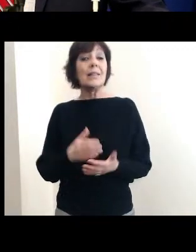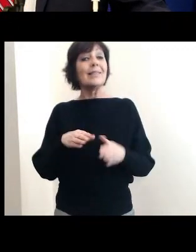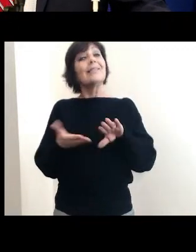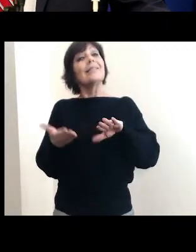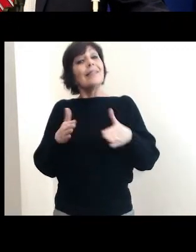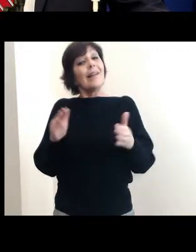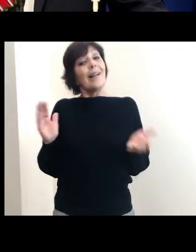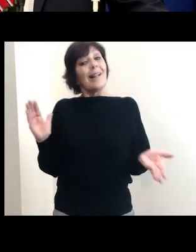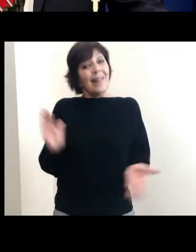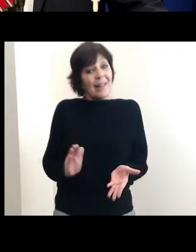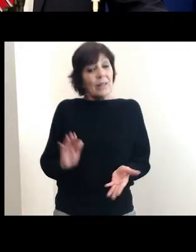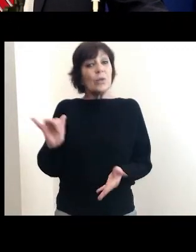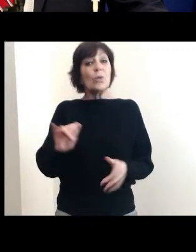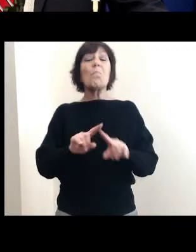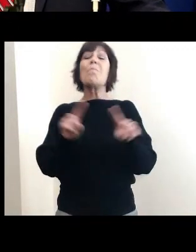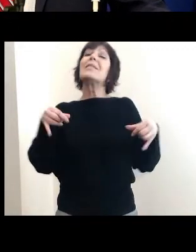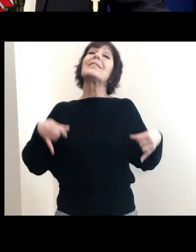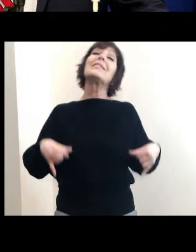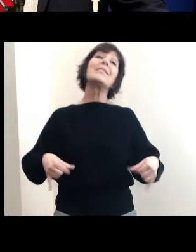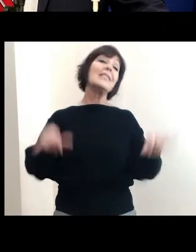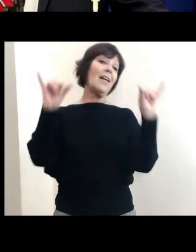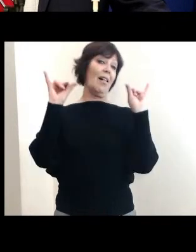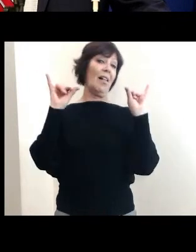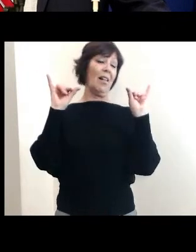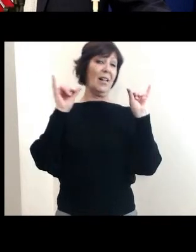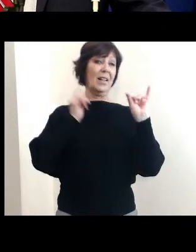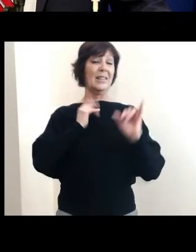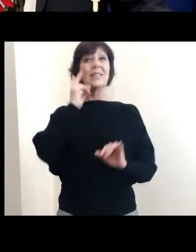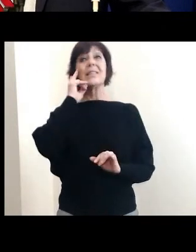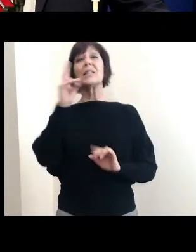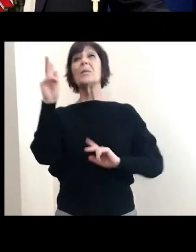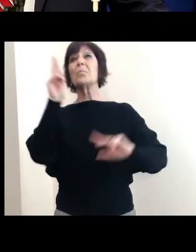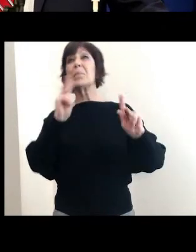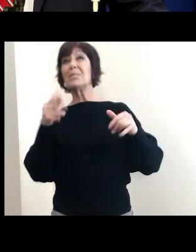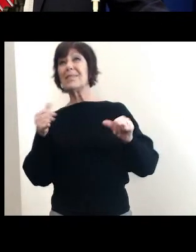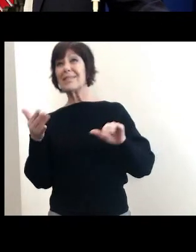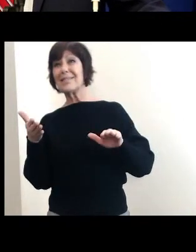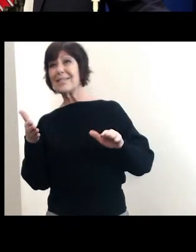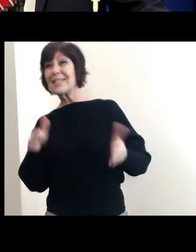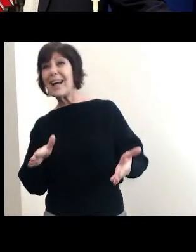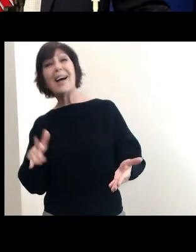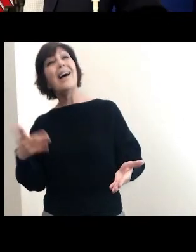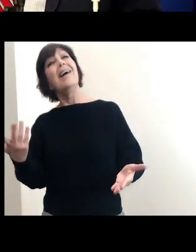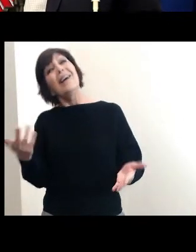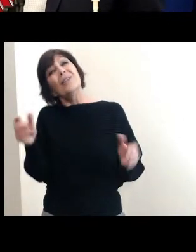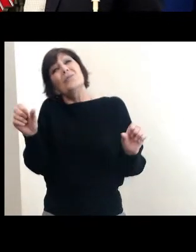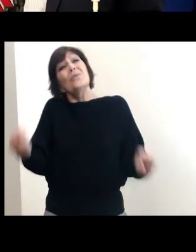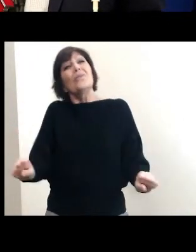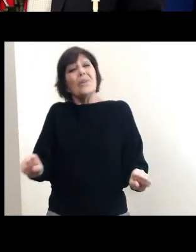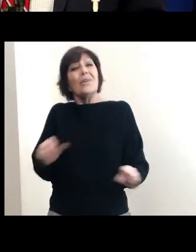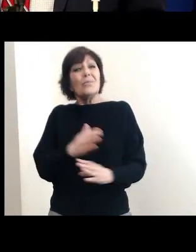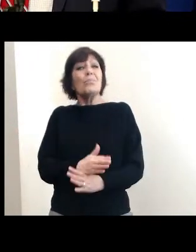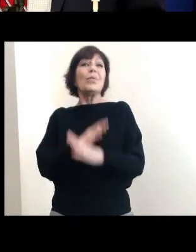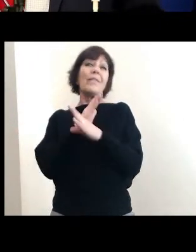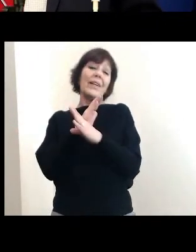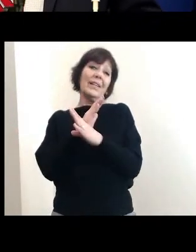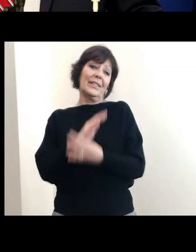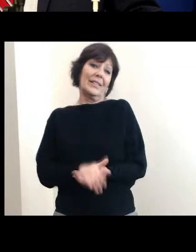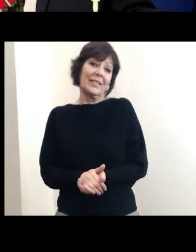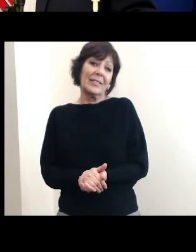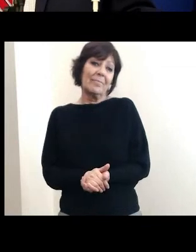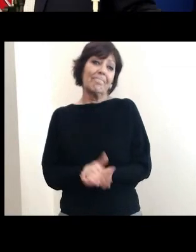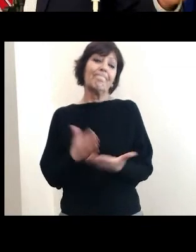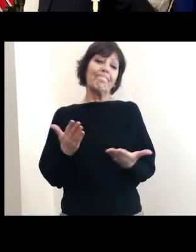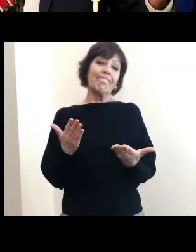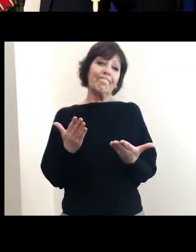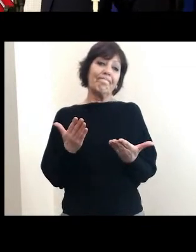deaths, it's still sad when we see individuals die that could have been prevented. So I would